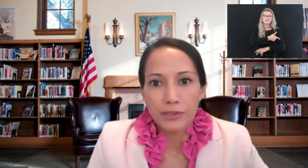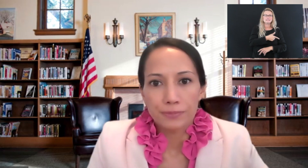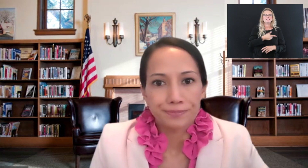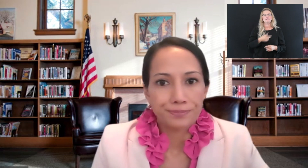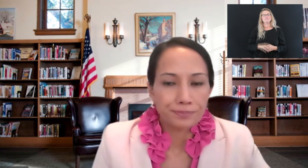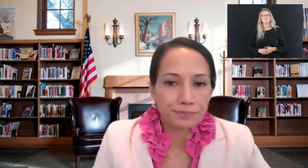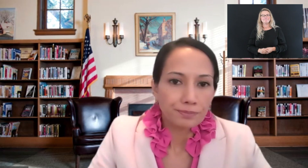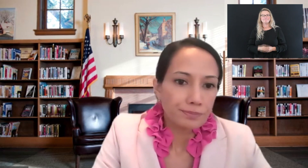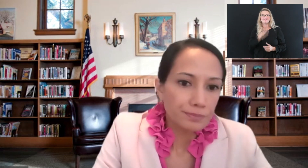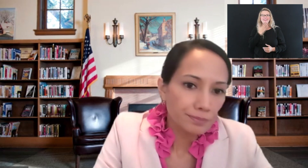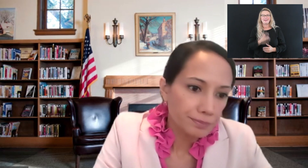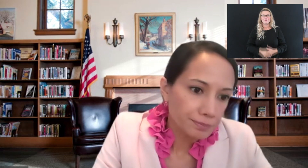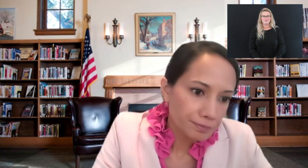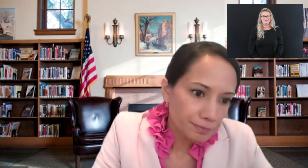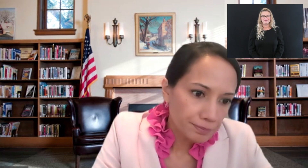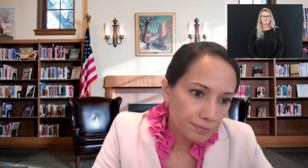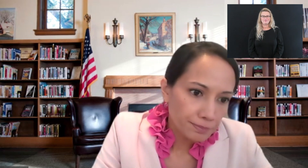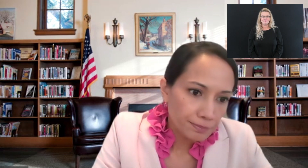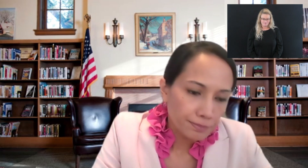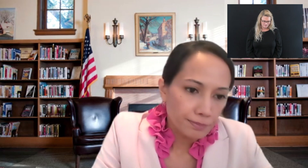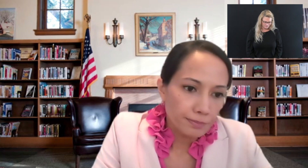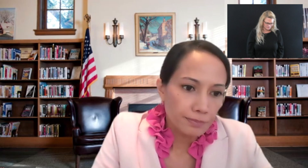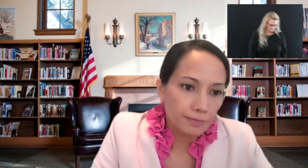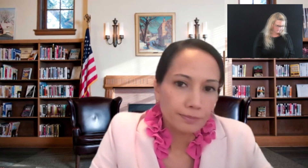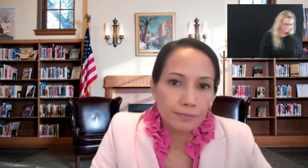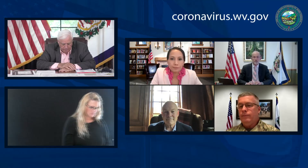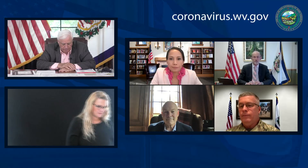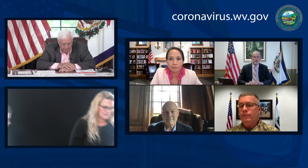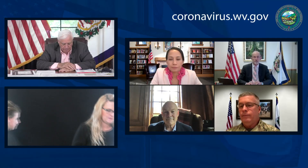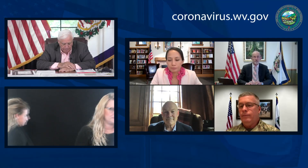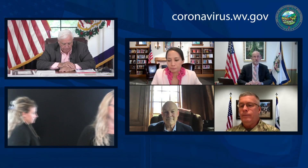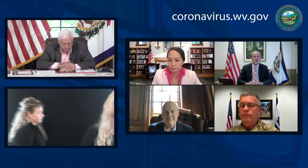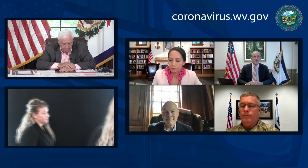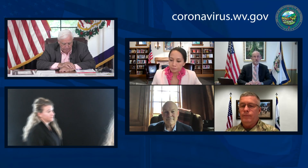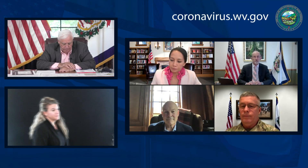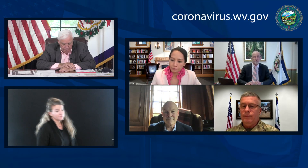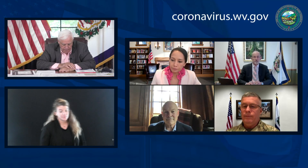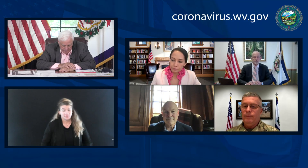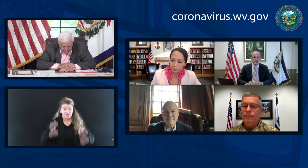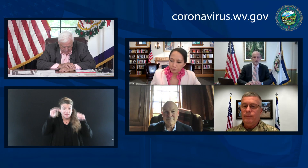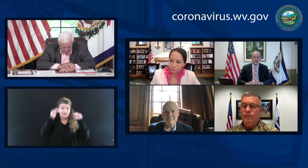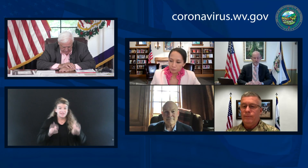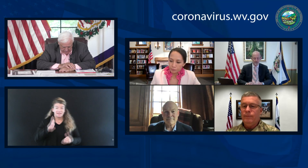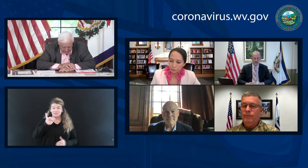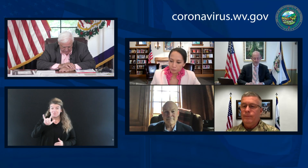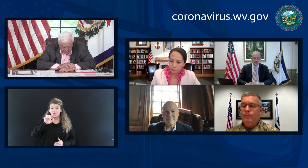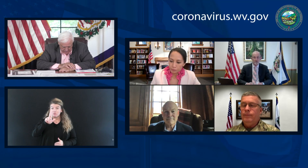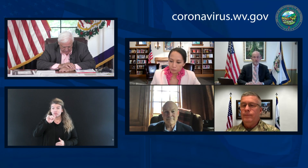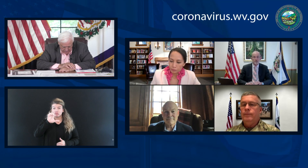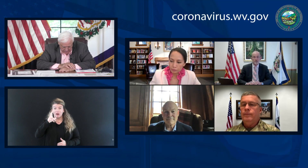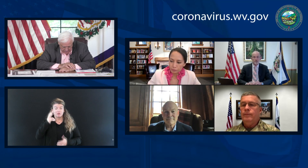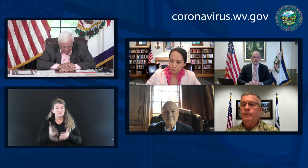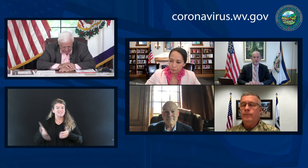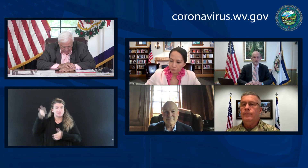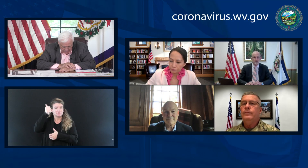key. Thank you. All right, thank you, Dr. Amjad. Next to Bill Crouch, Secretary of the West Virginia DHHR.